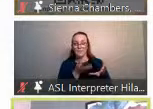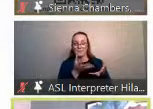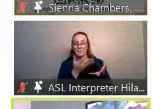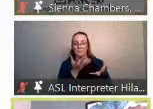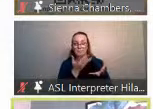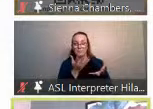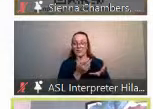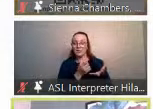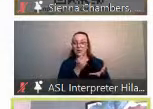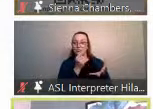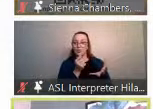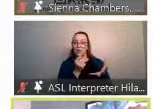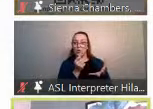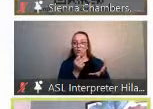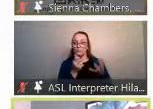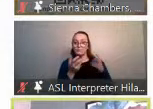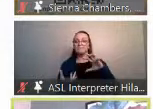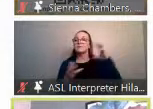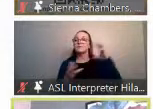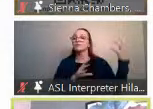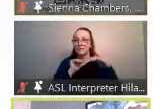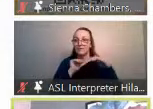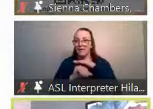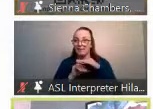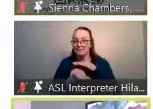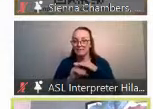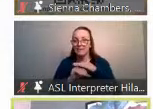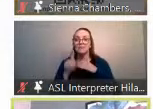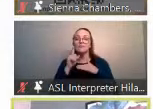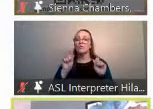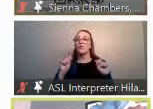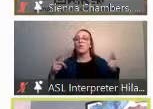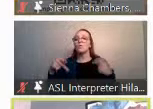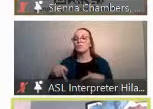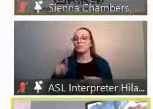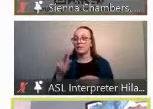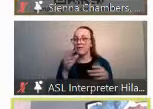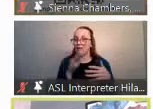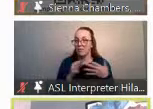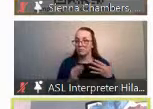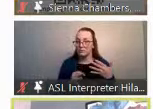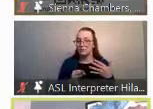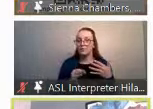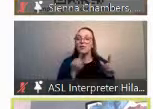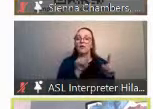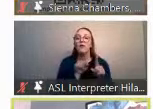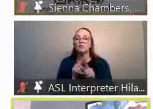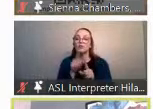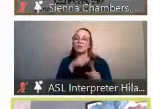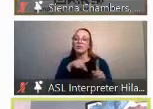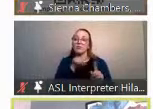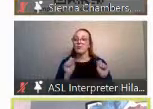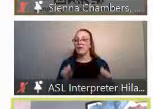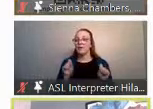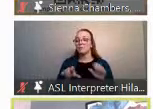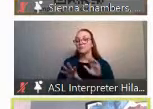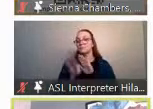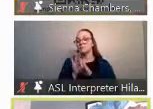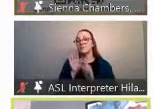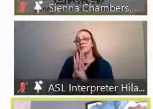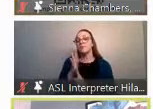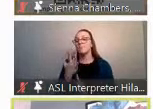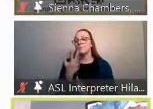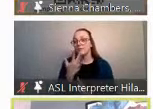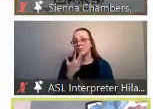disrupt who has access to all preschool options and are able to select their preferred preschool